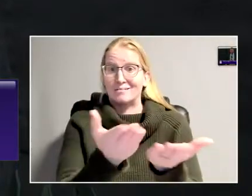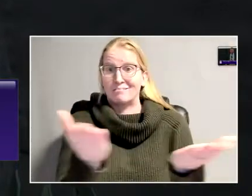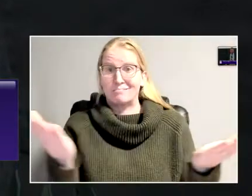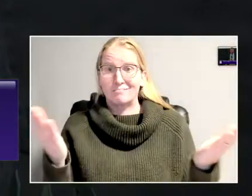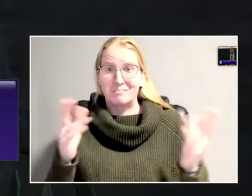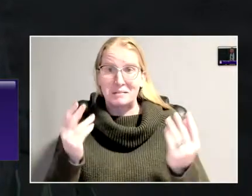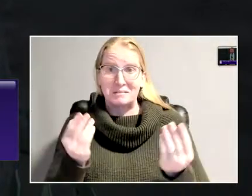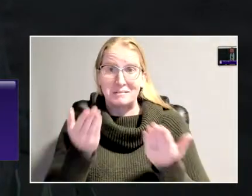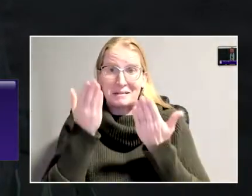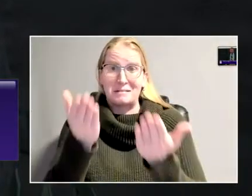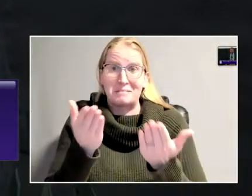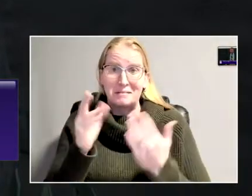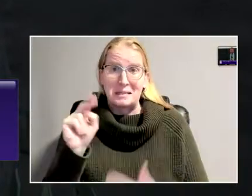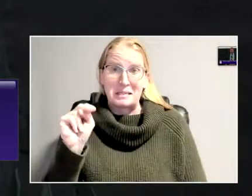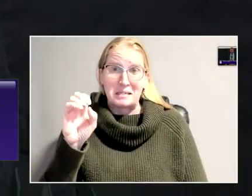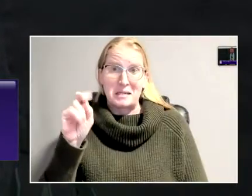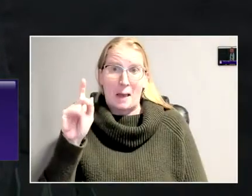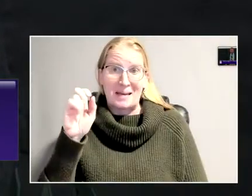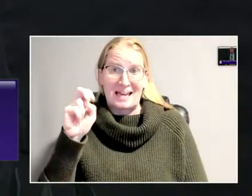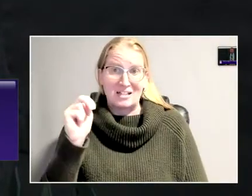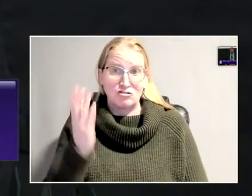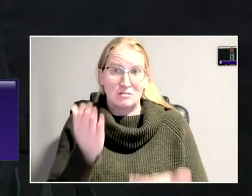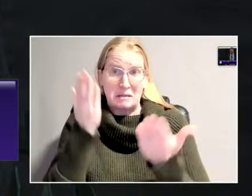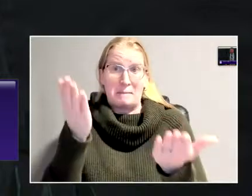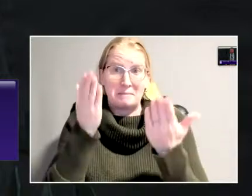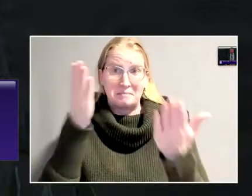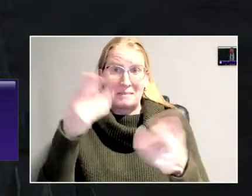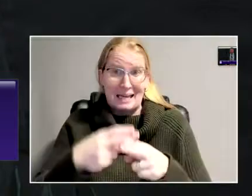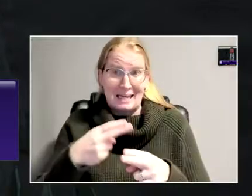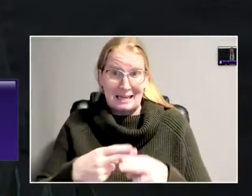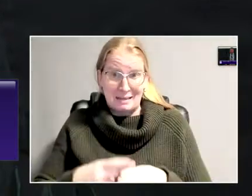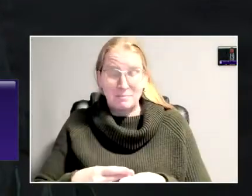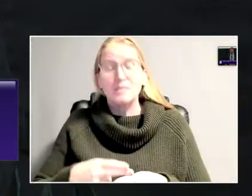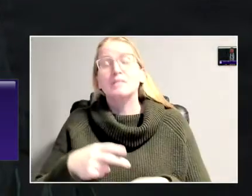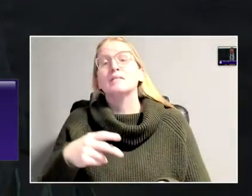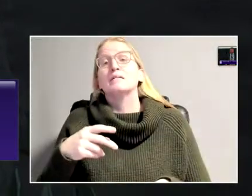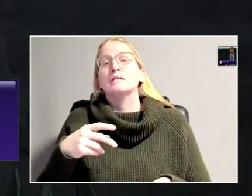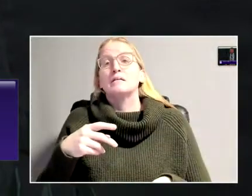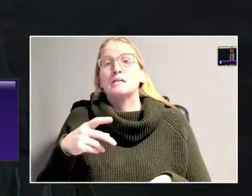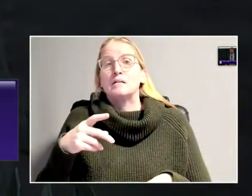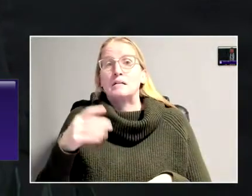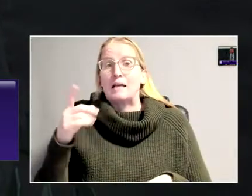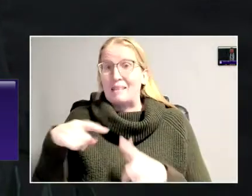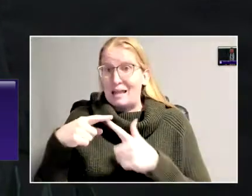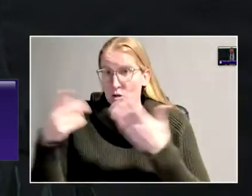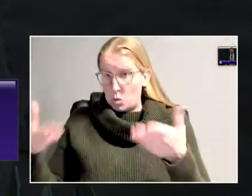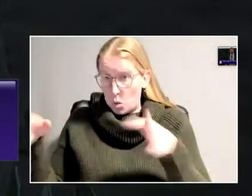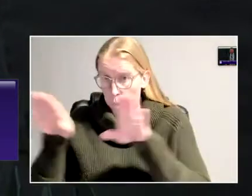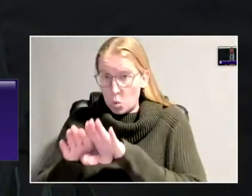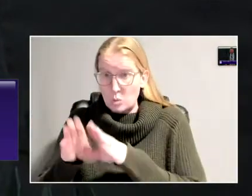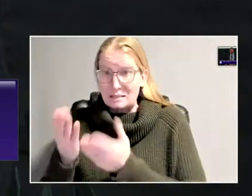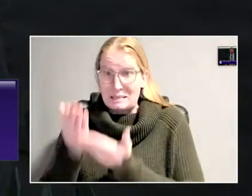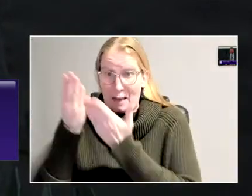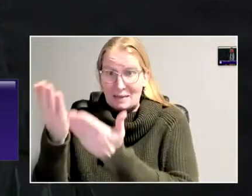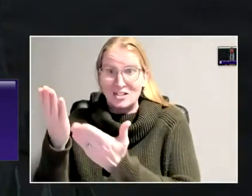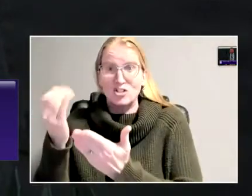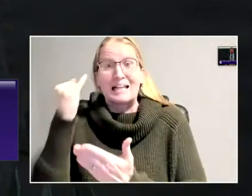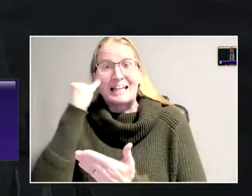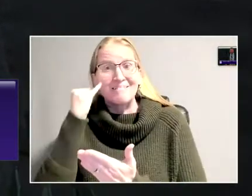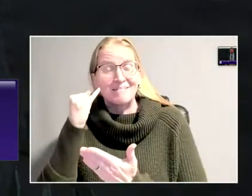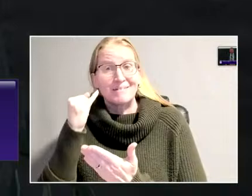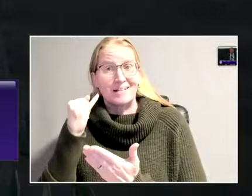nominations close um if there are the same number of candidates as there are